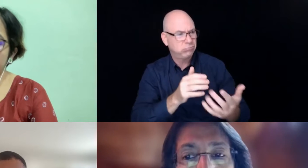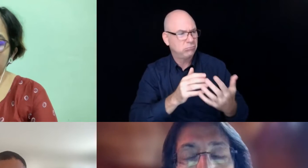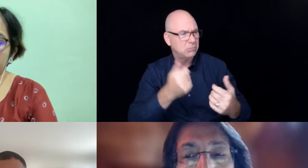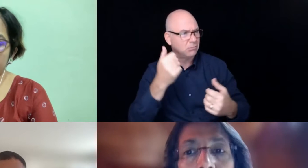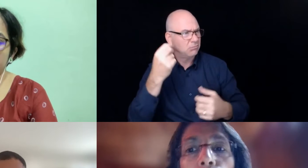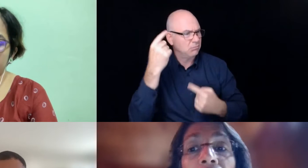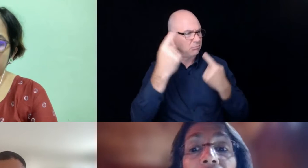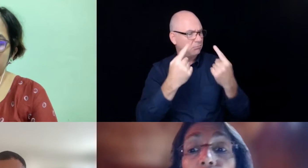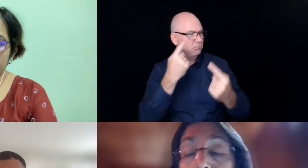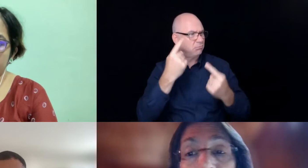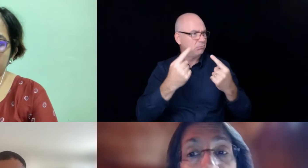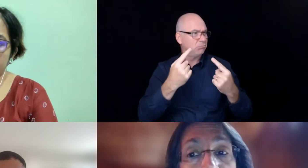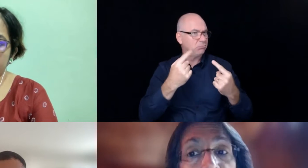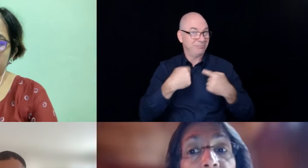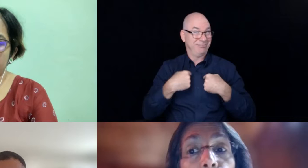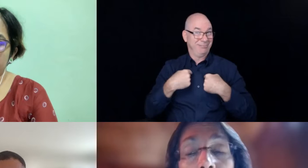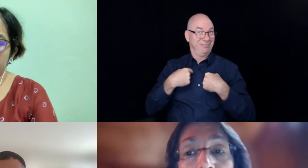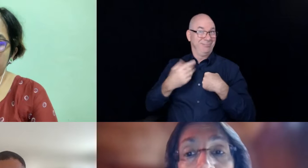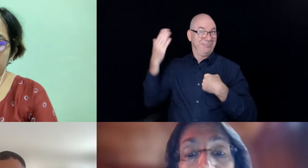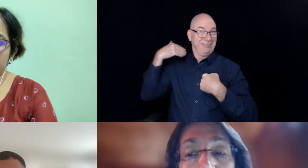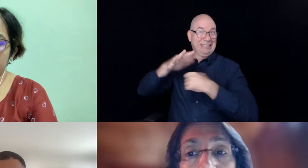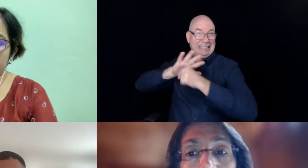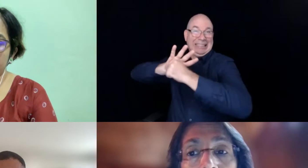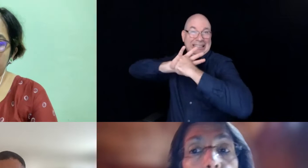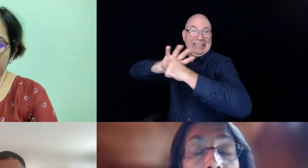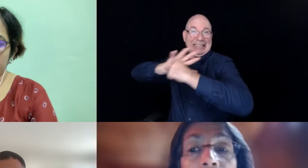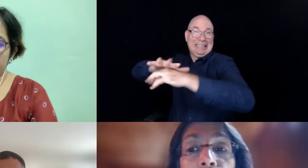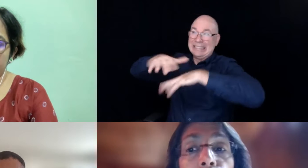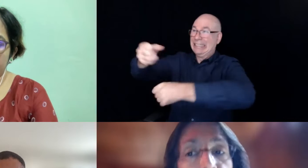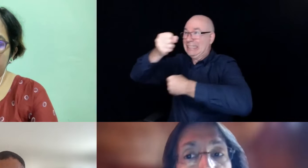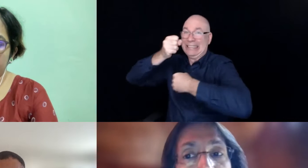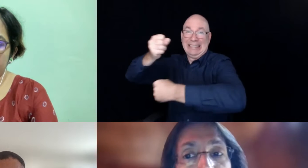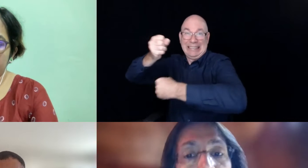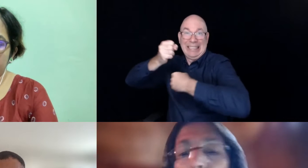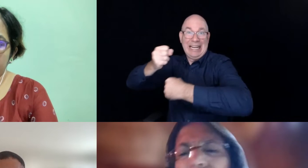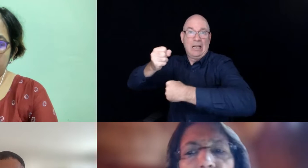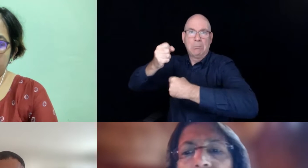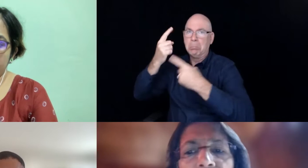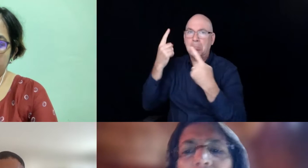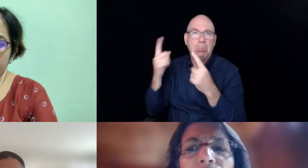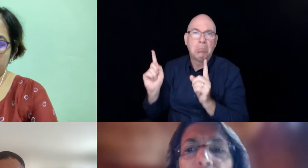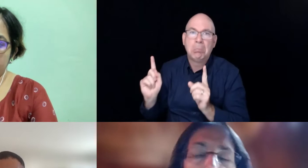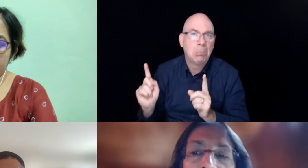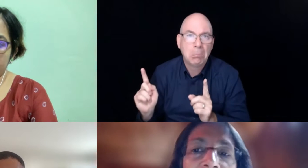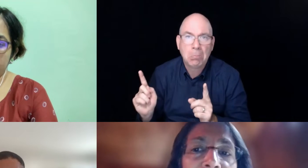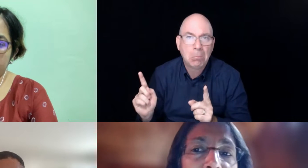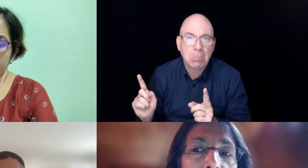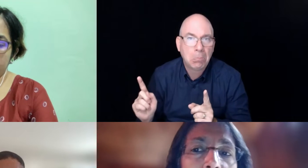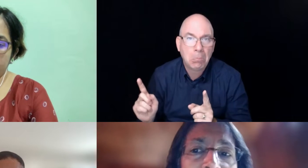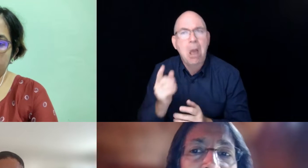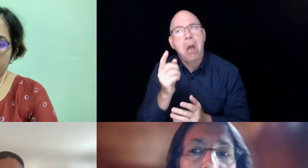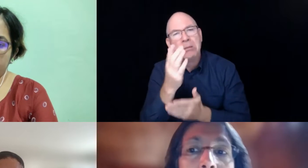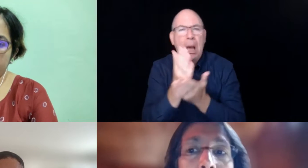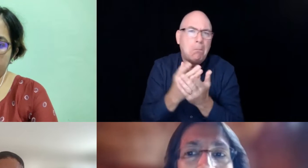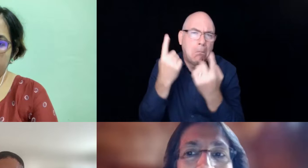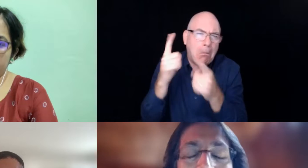for in social justice movements when I was younger, we had never achieved. We had achieved maybe half of what